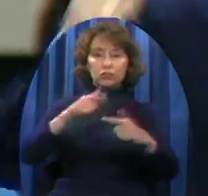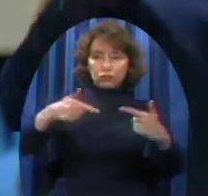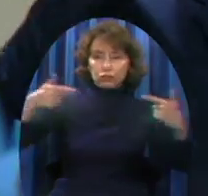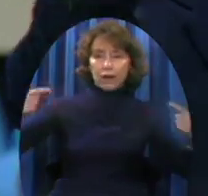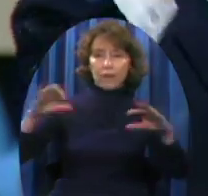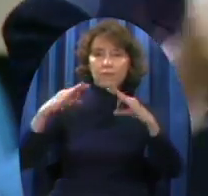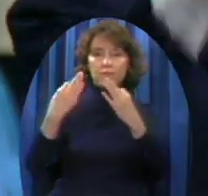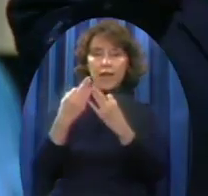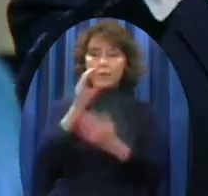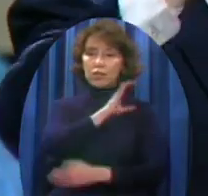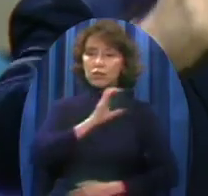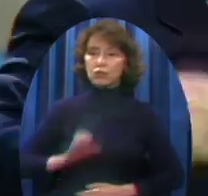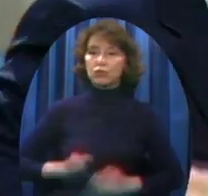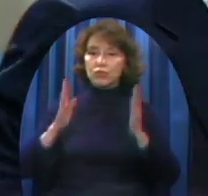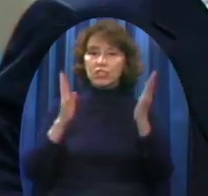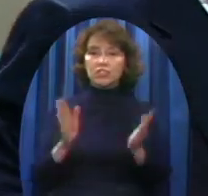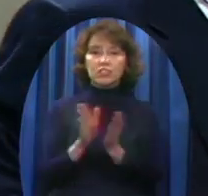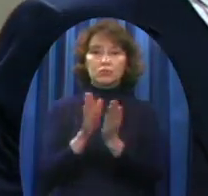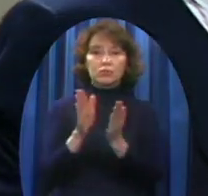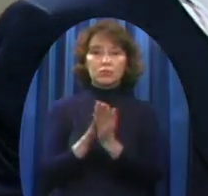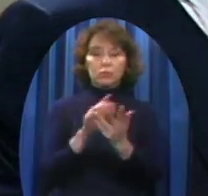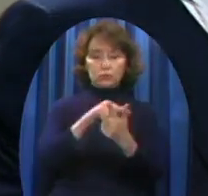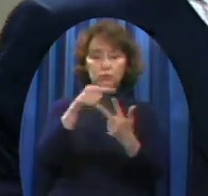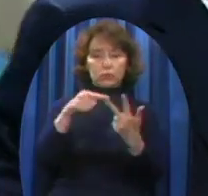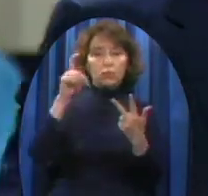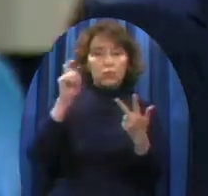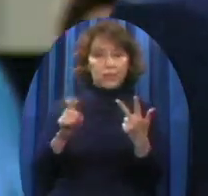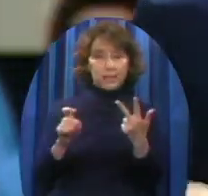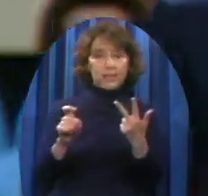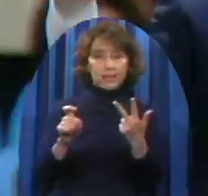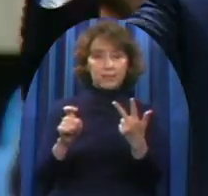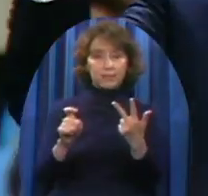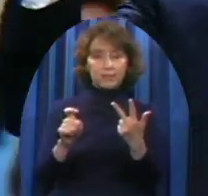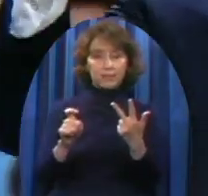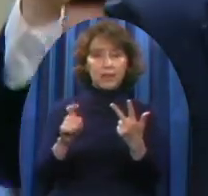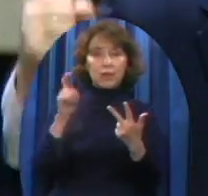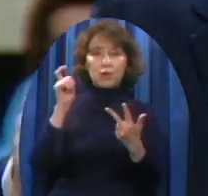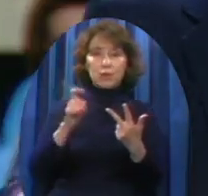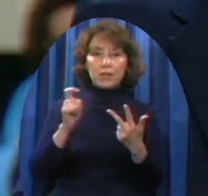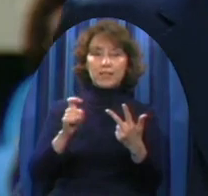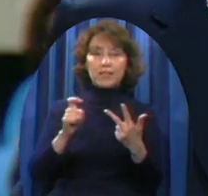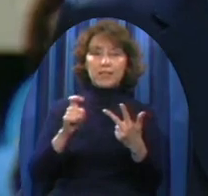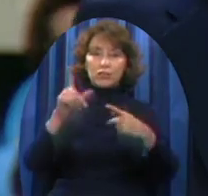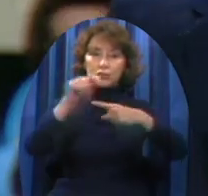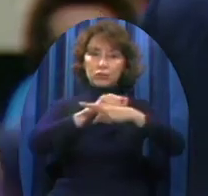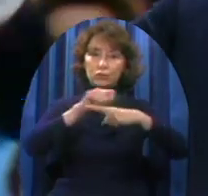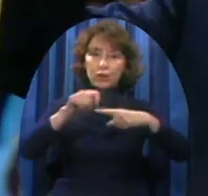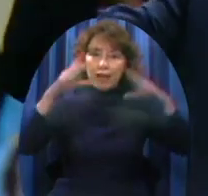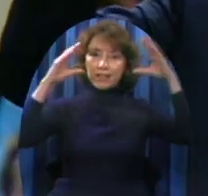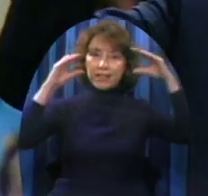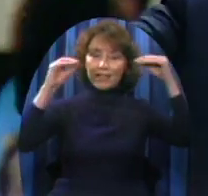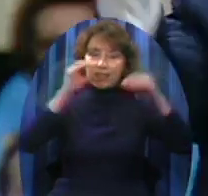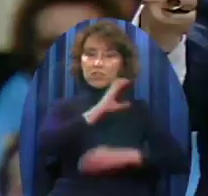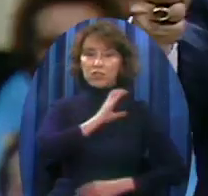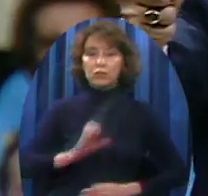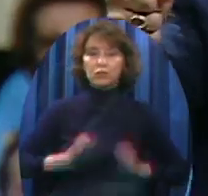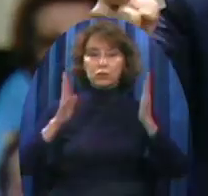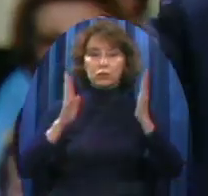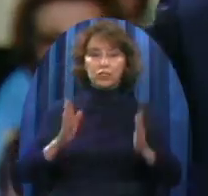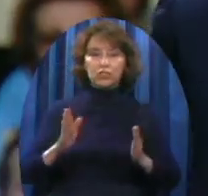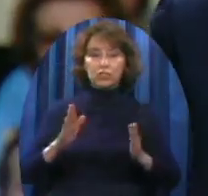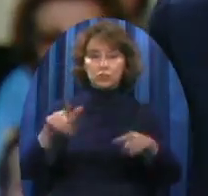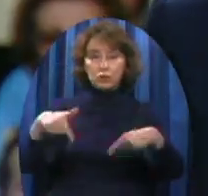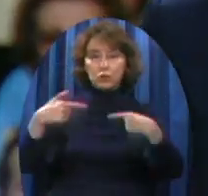schools. Let's put up some hothouses and train some hot Christians and send them out into a cold